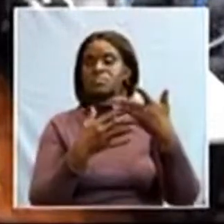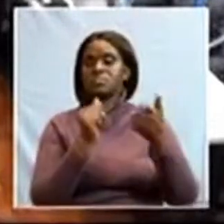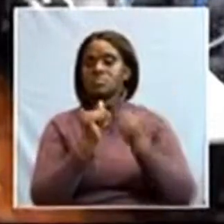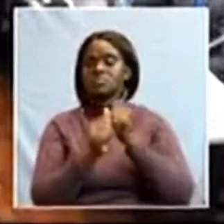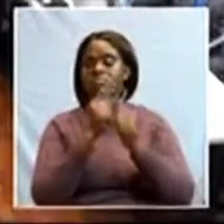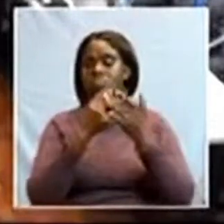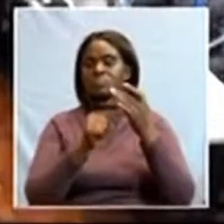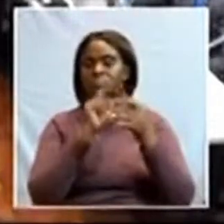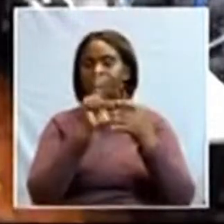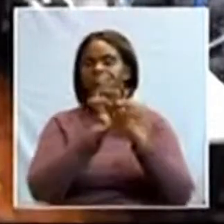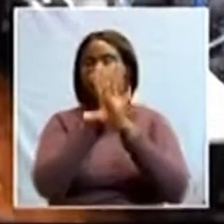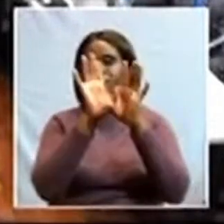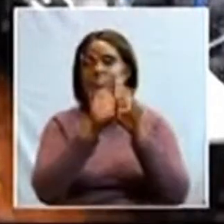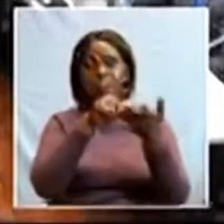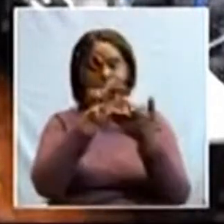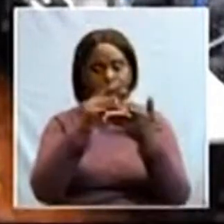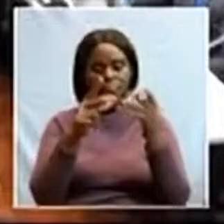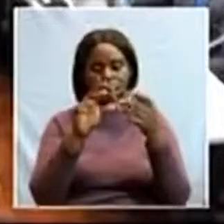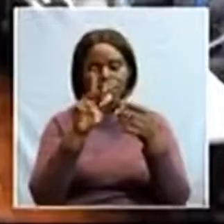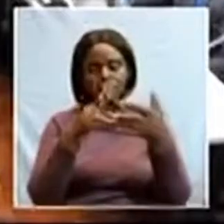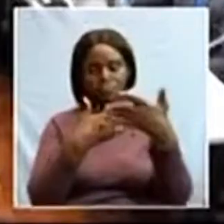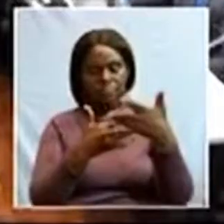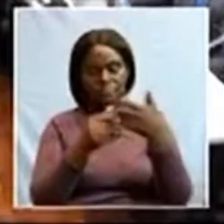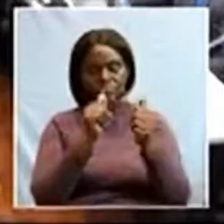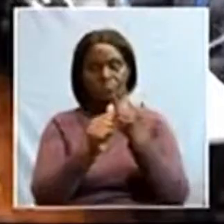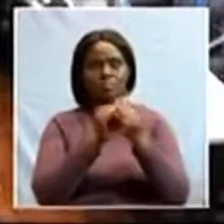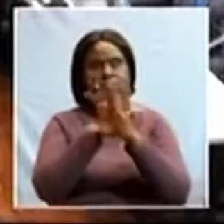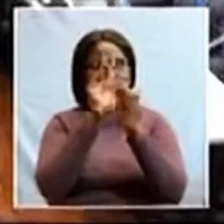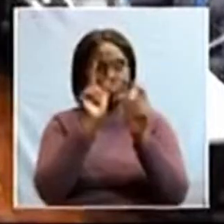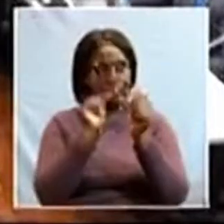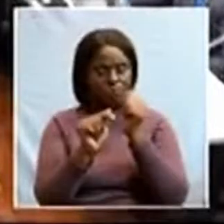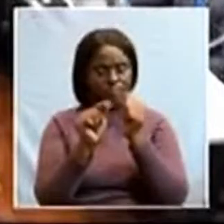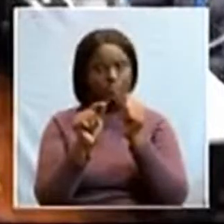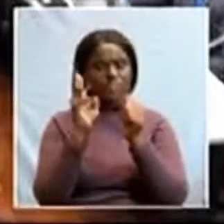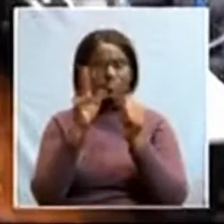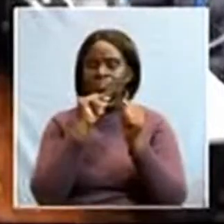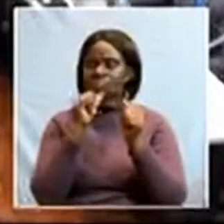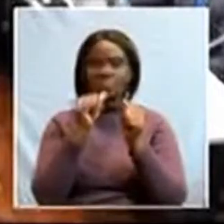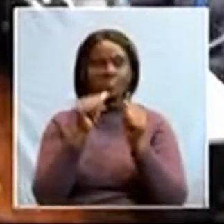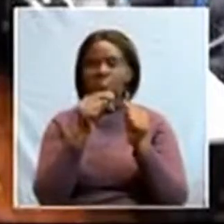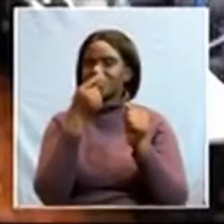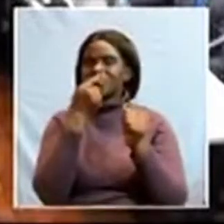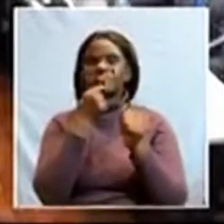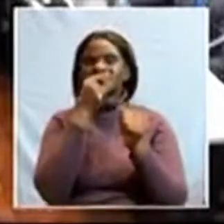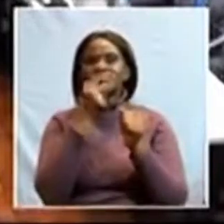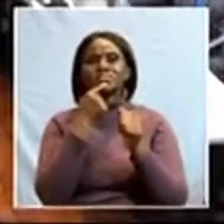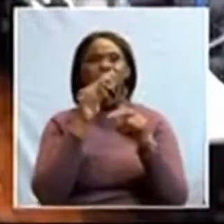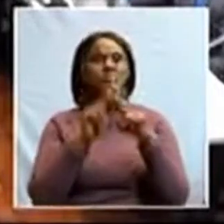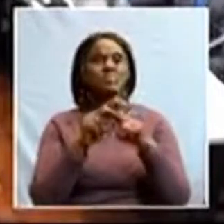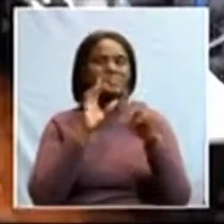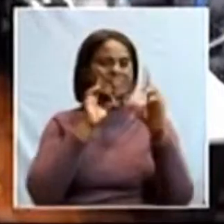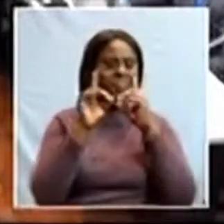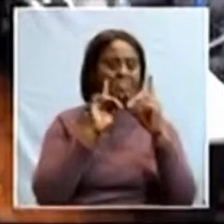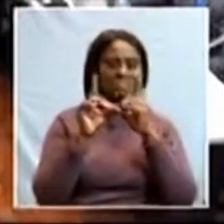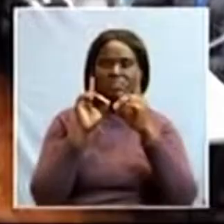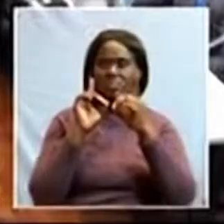are properly, can you have payment vouchers that are properly acquitted? Otherwise, we will not be storytelling here. We start